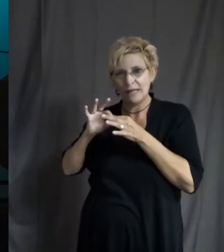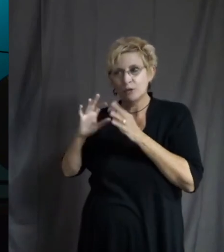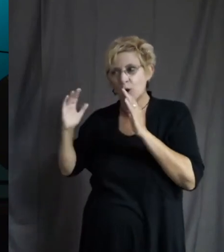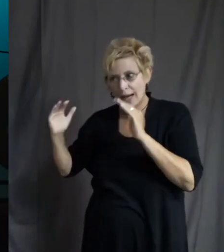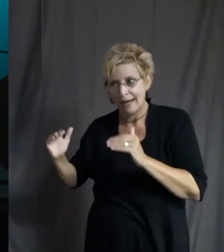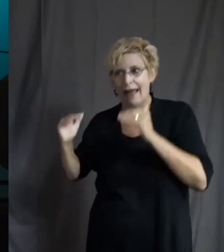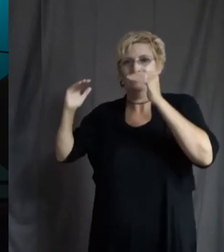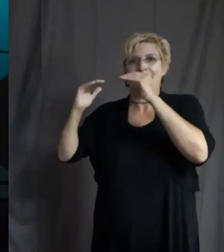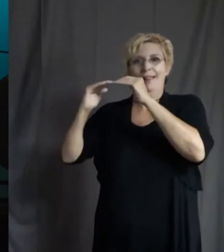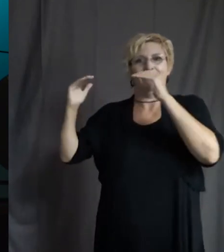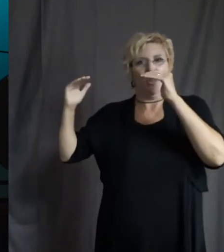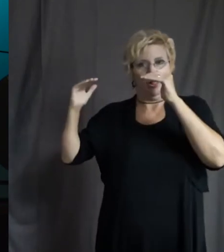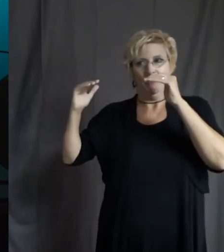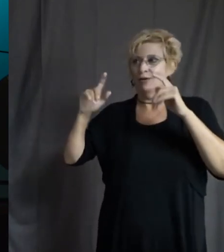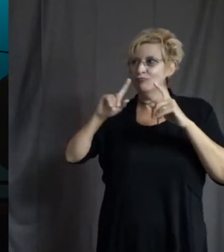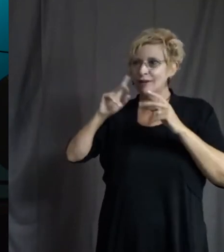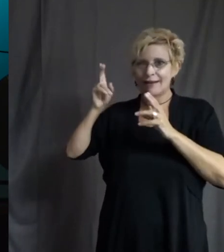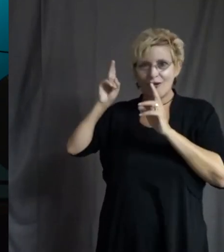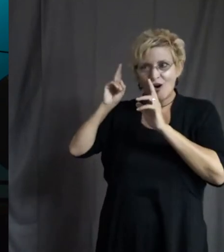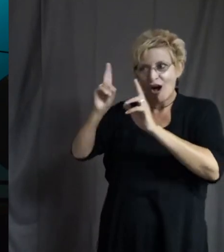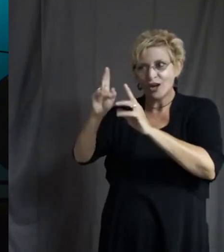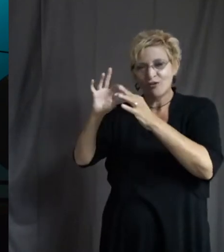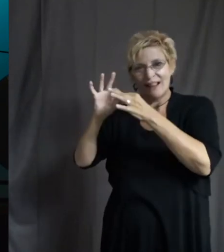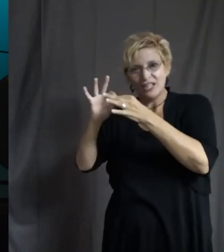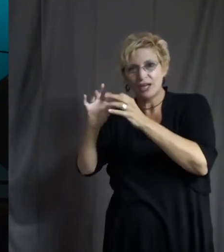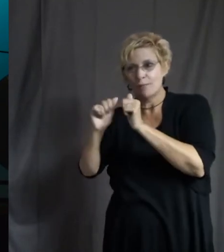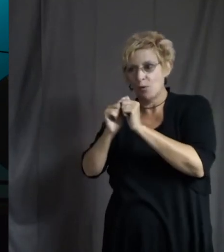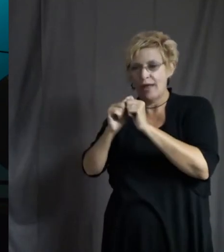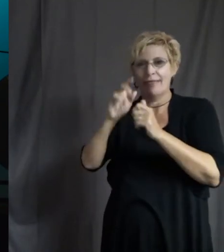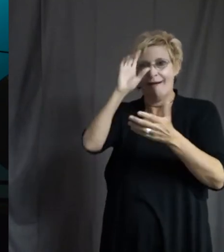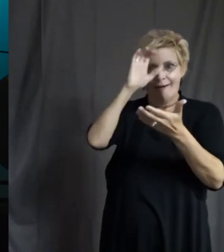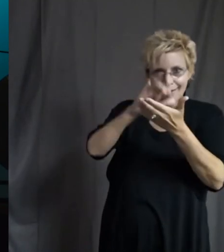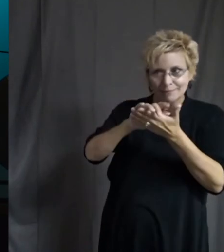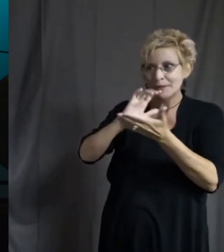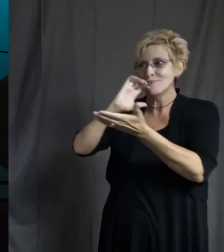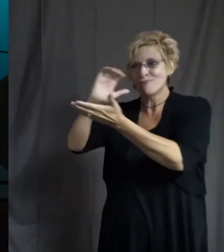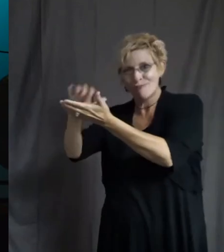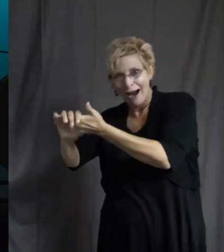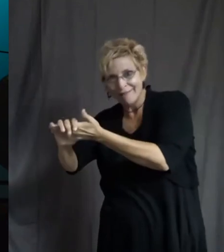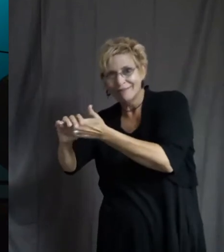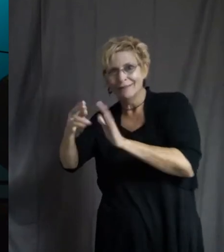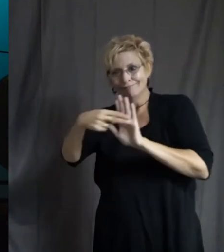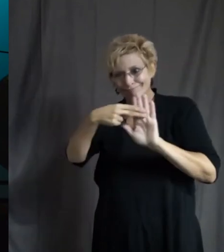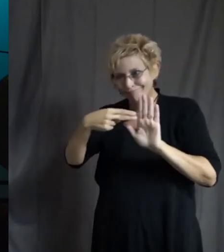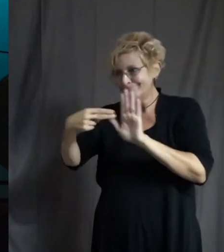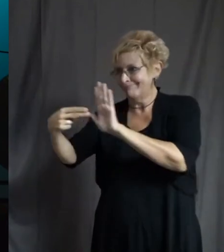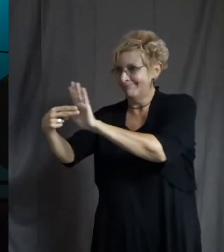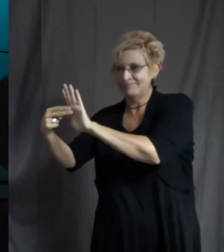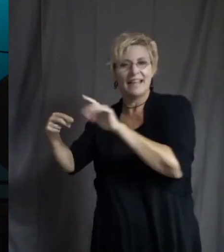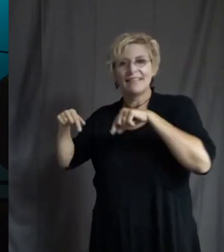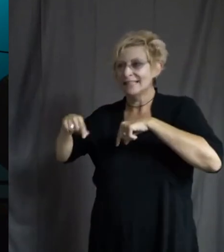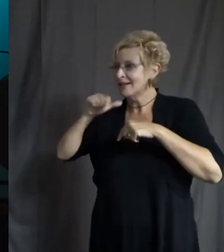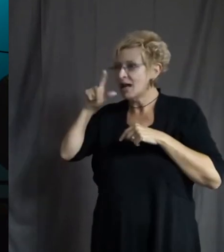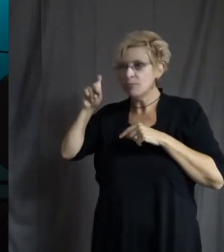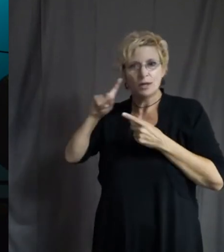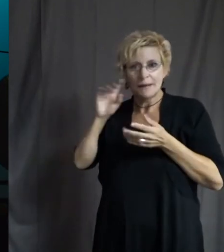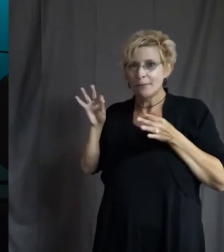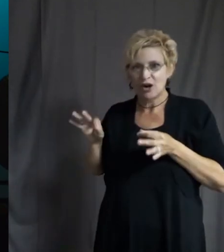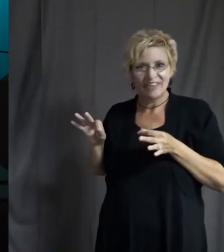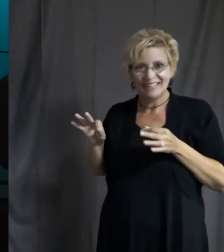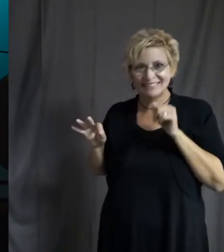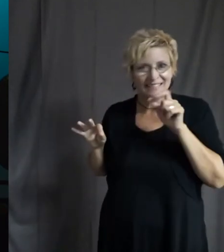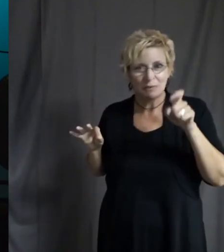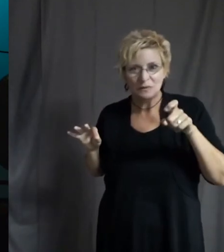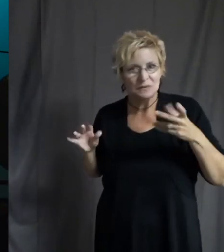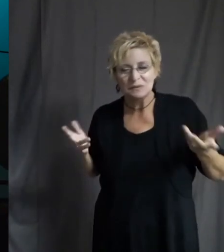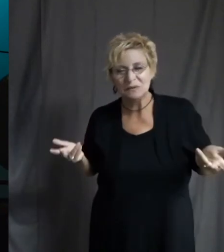the need and the desire to take the relationship to that next level, to honor it with those titles of husband and wife